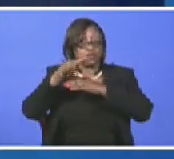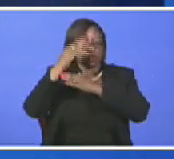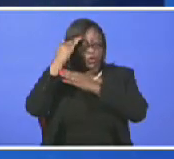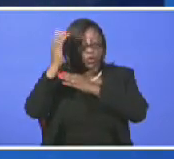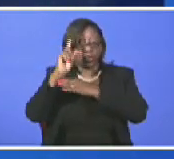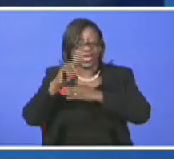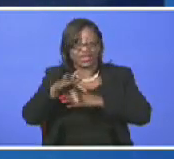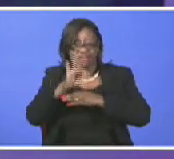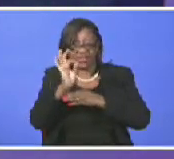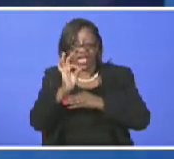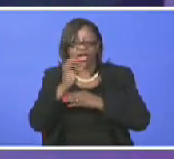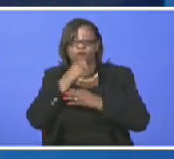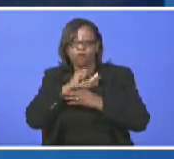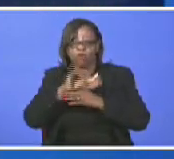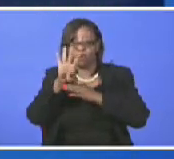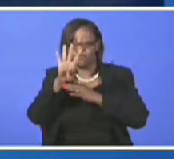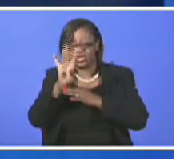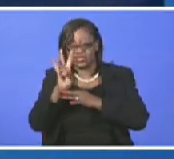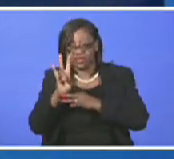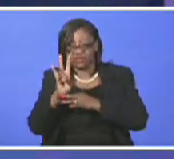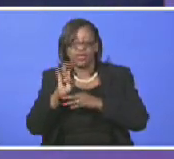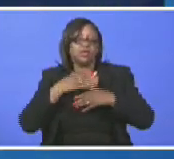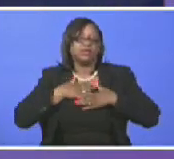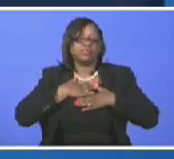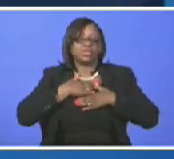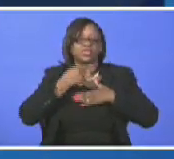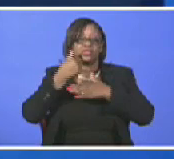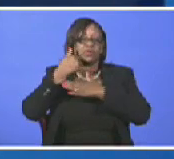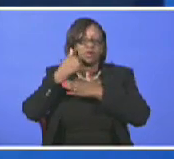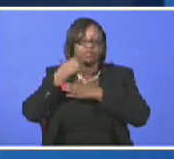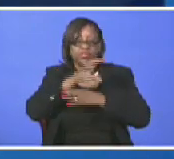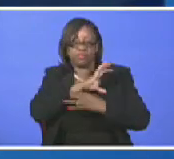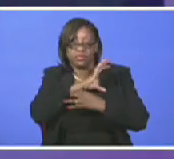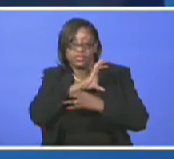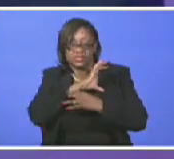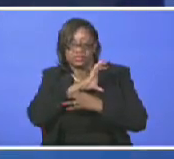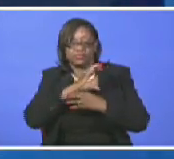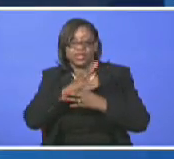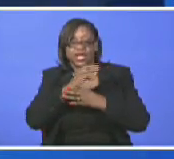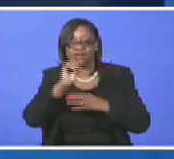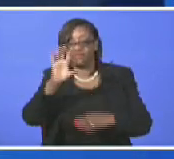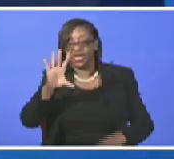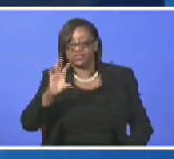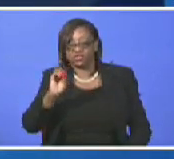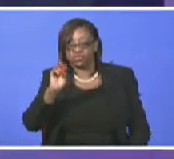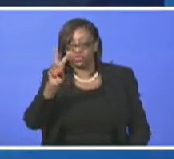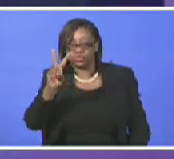officers with locating the 47-year-old, contact the Criminal Investigation Division at